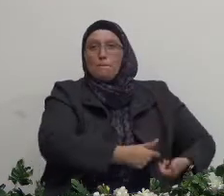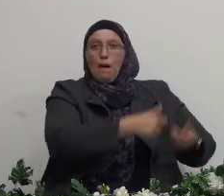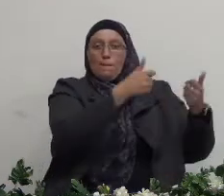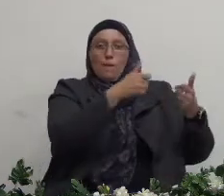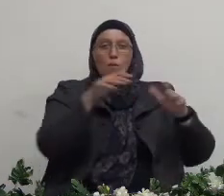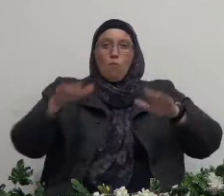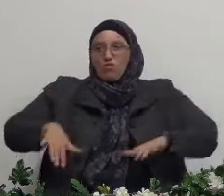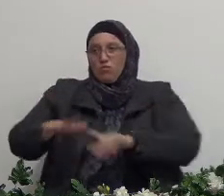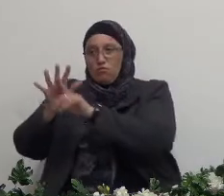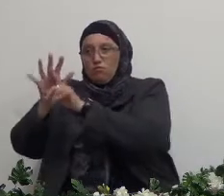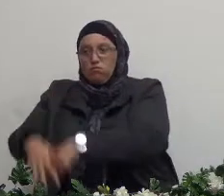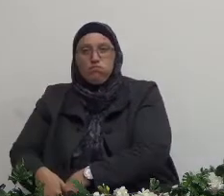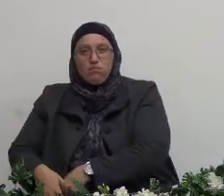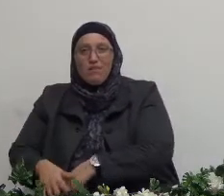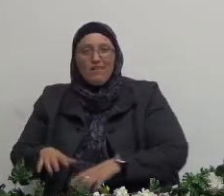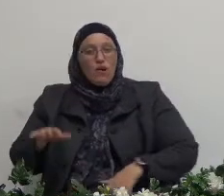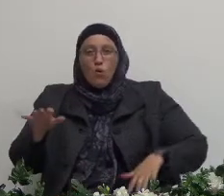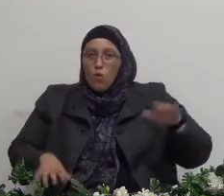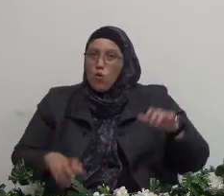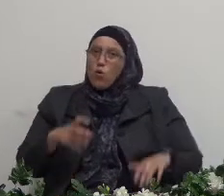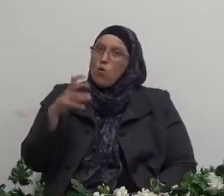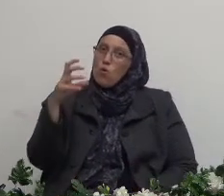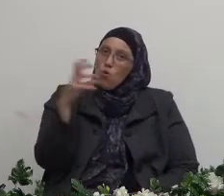them out. Even like,